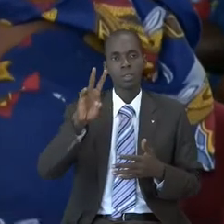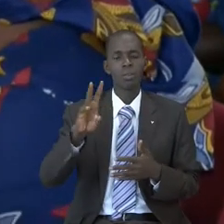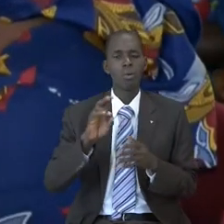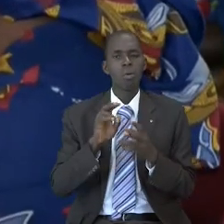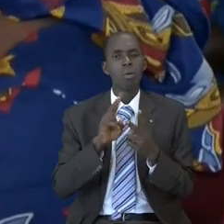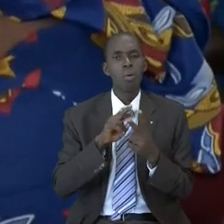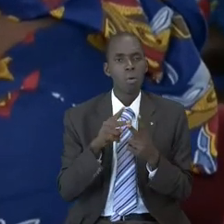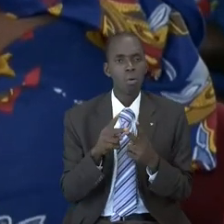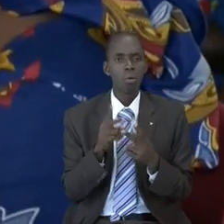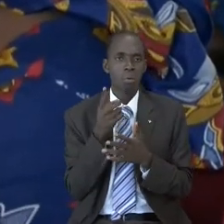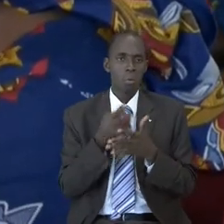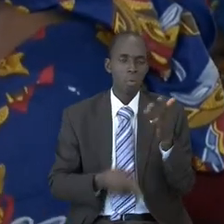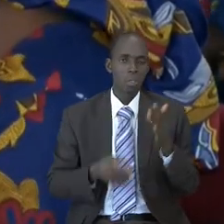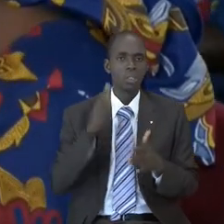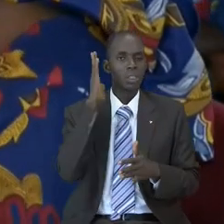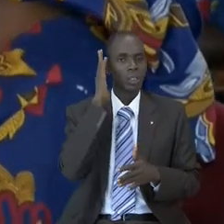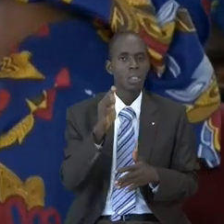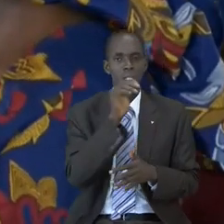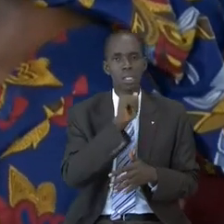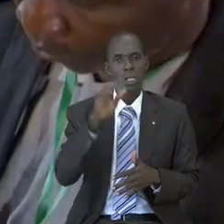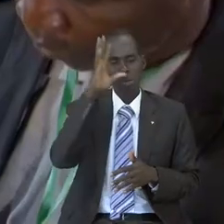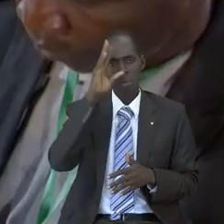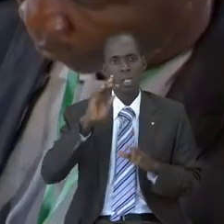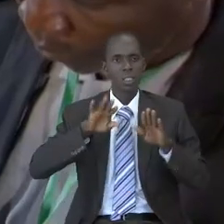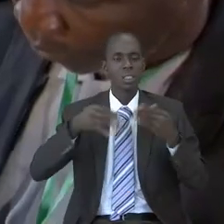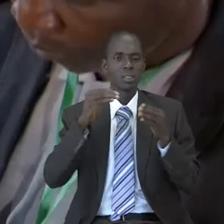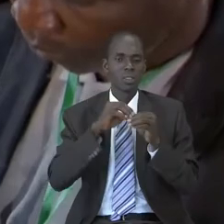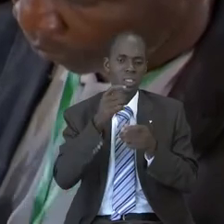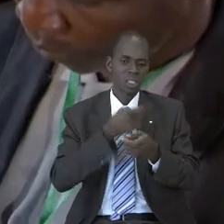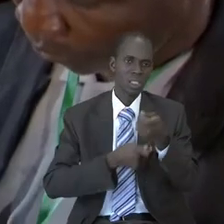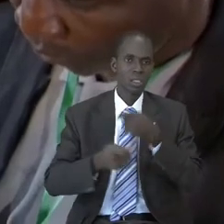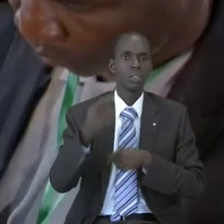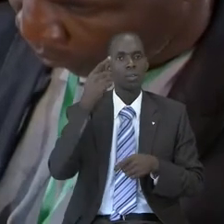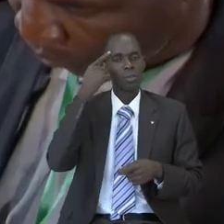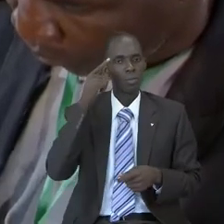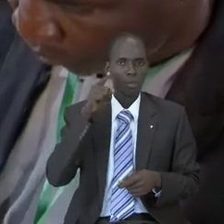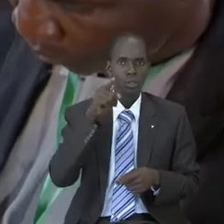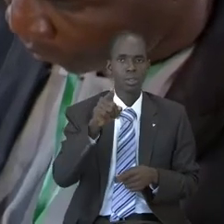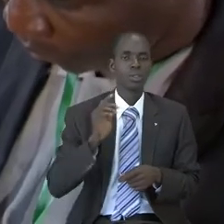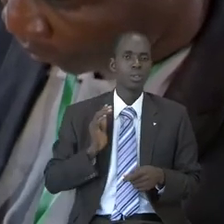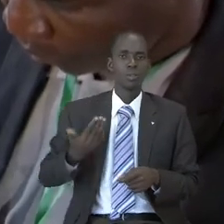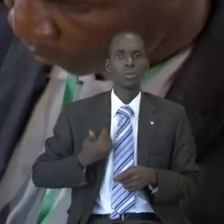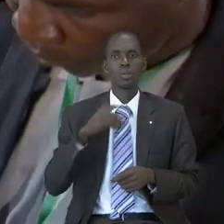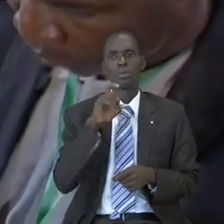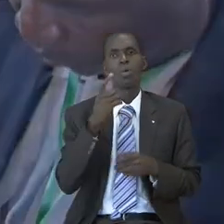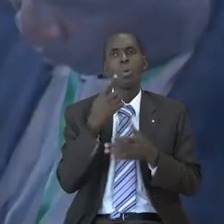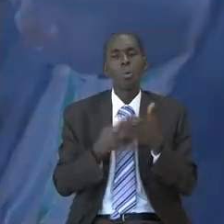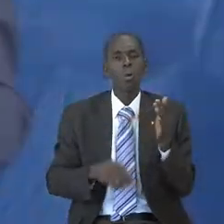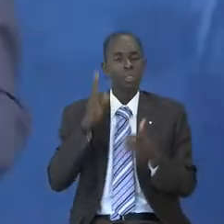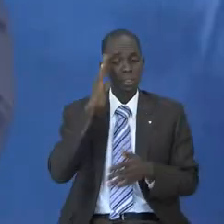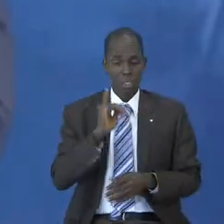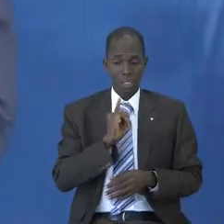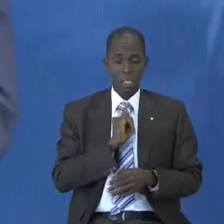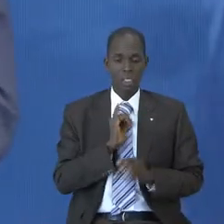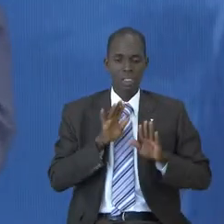what shall a man give in exchange for his soul? Or what shall I give in